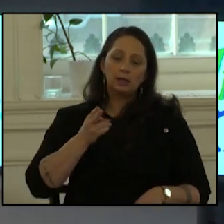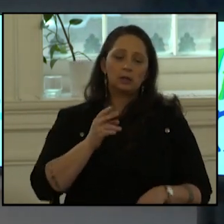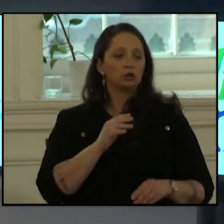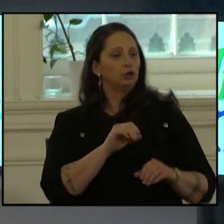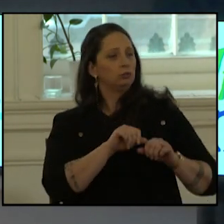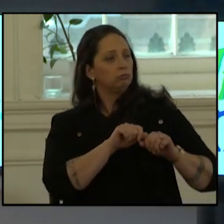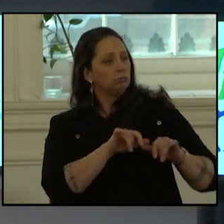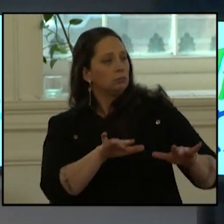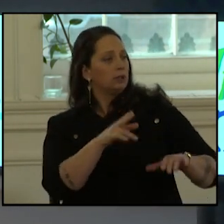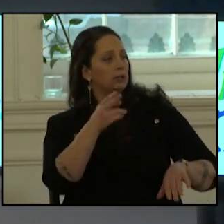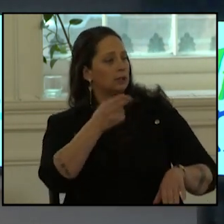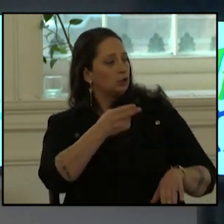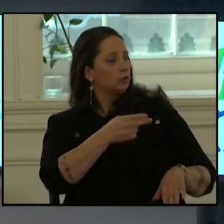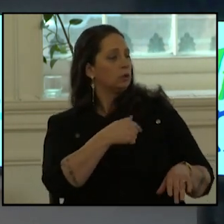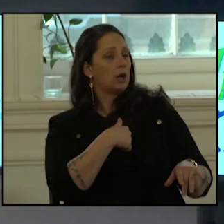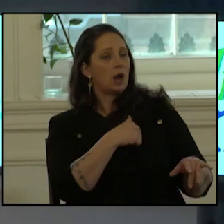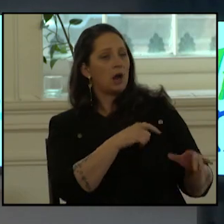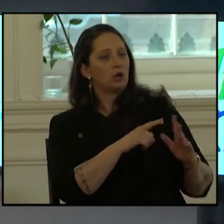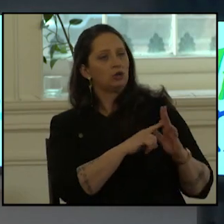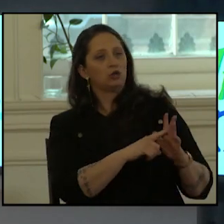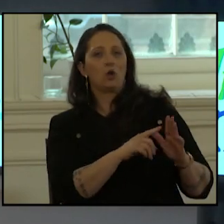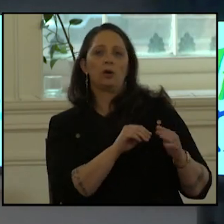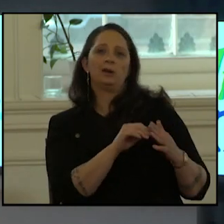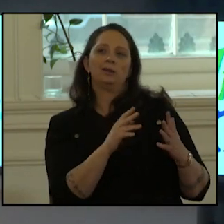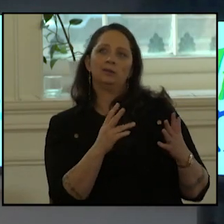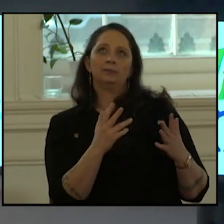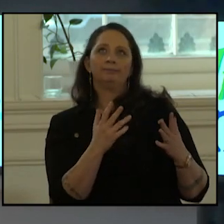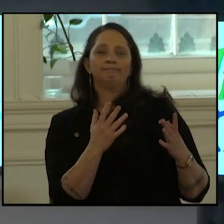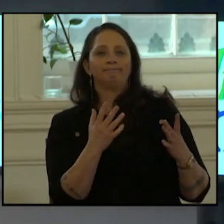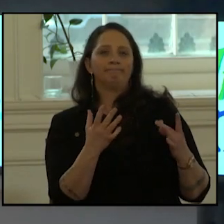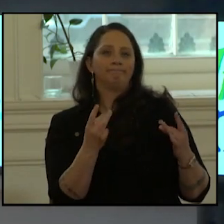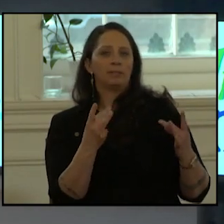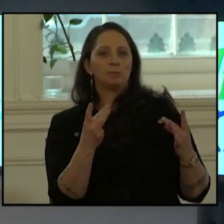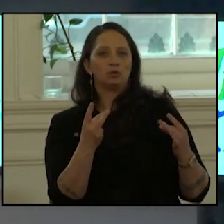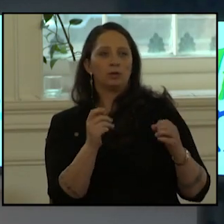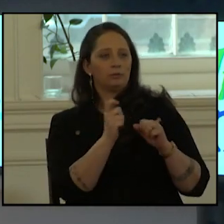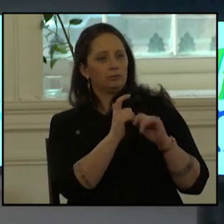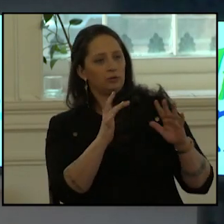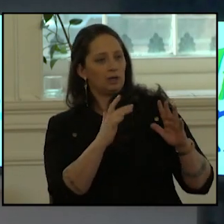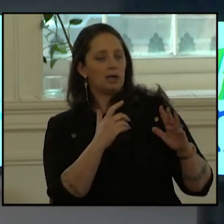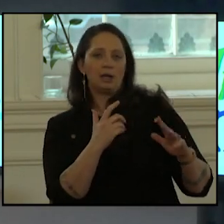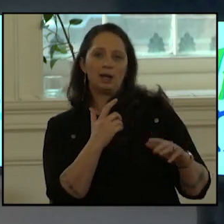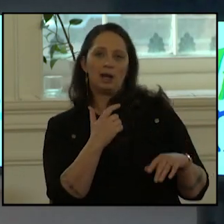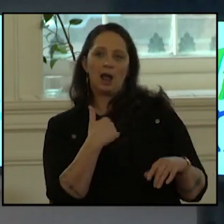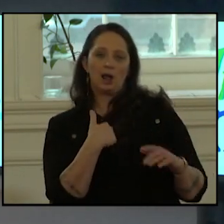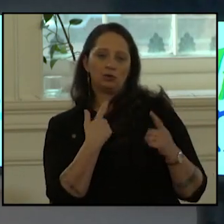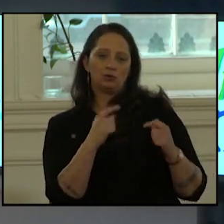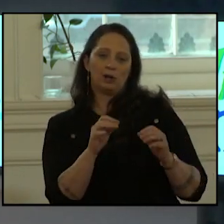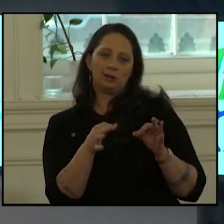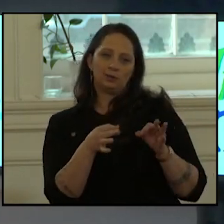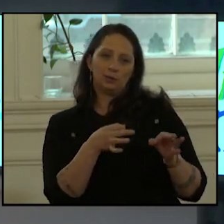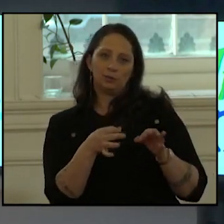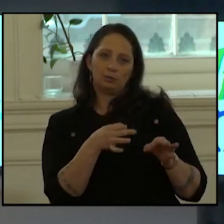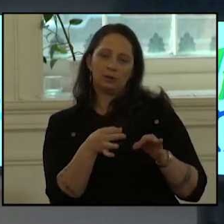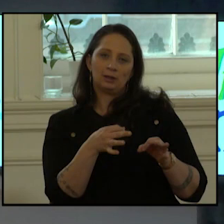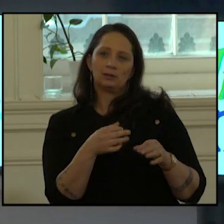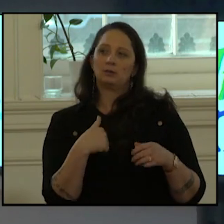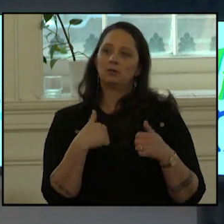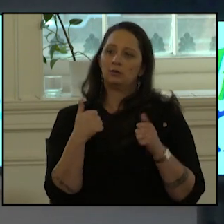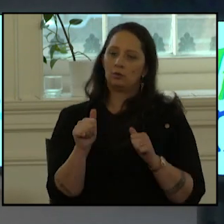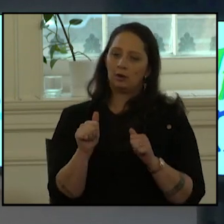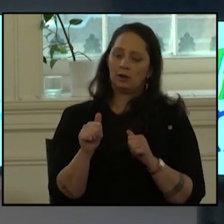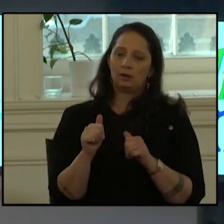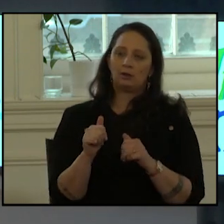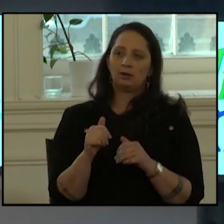information out, and I show it in its abstract vision, its form, and I try to explain, and I try to